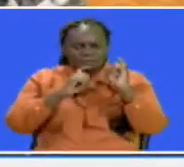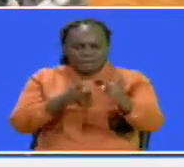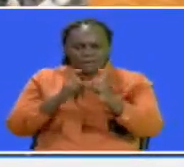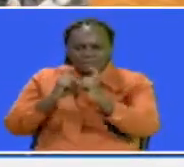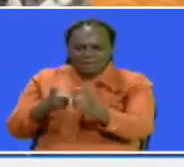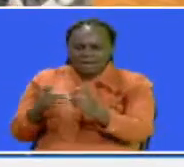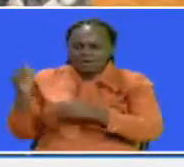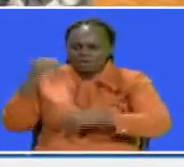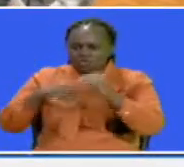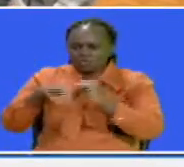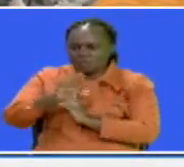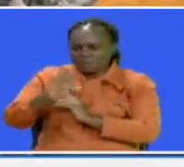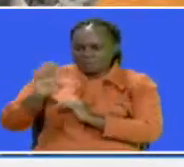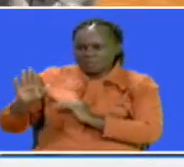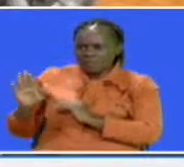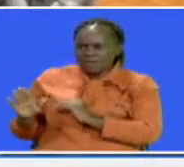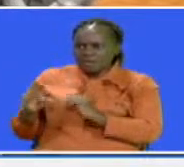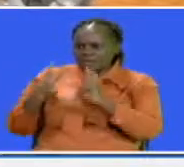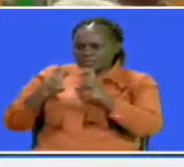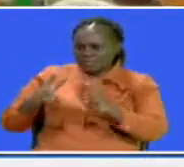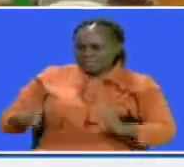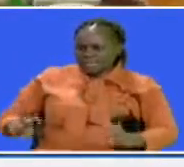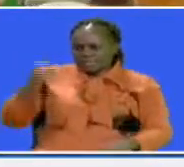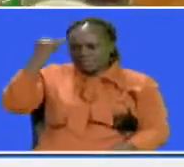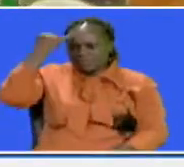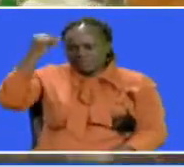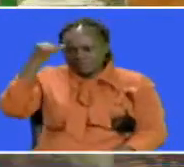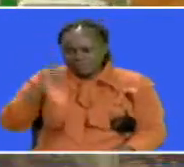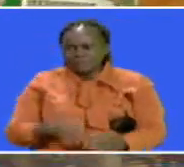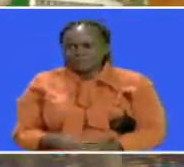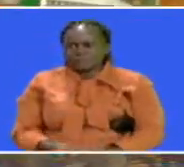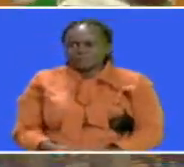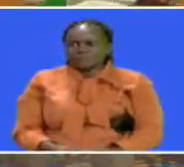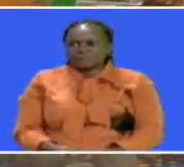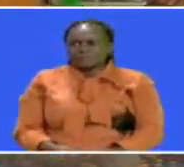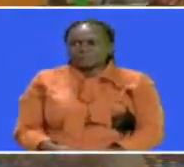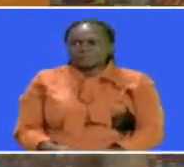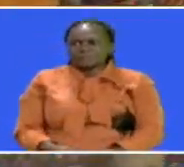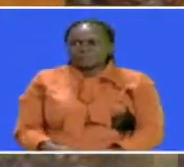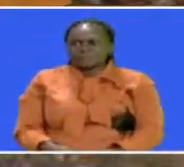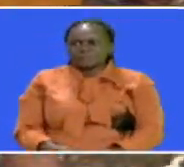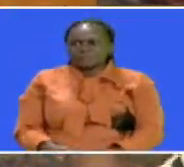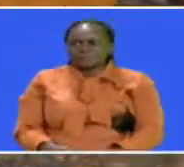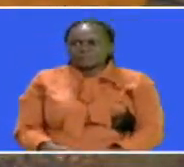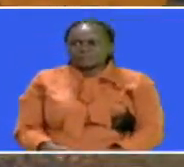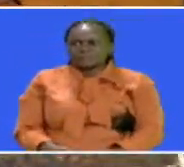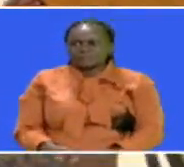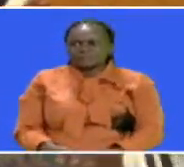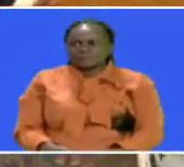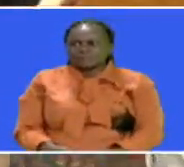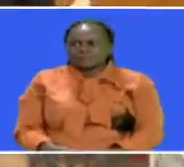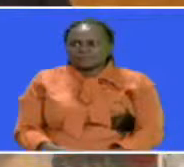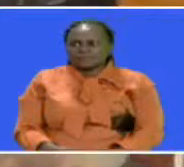for their contributions to research and innovation. For KTN, I'm Paul Thiongo.